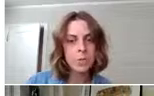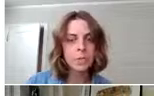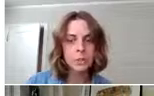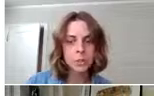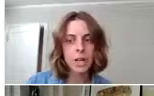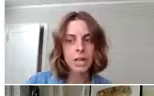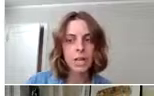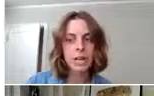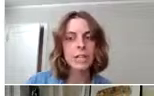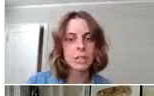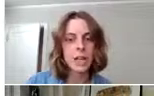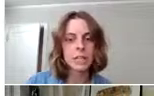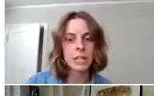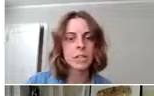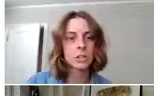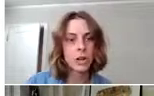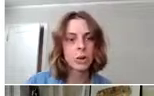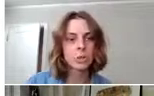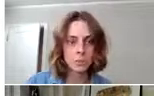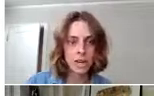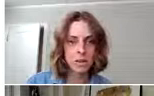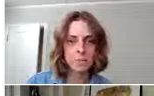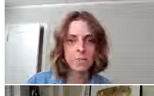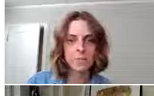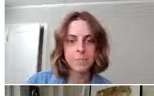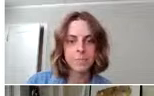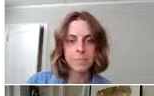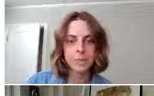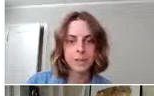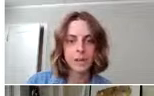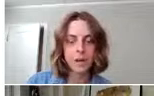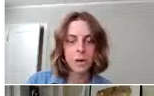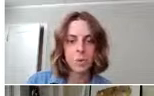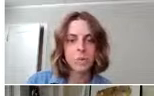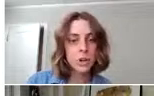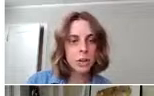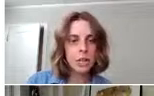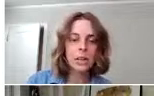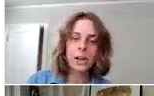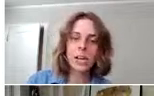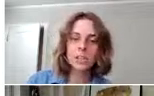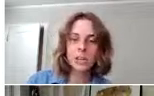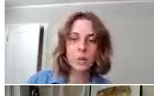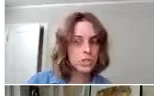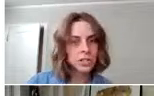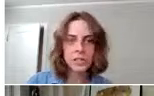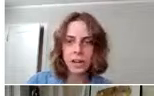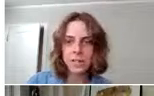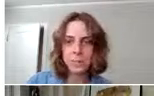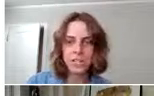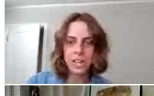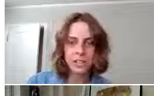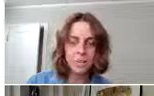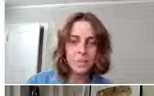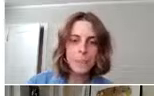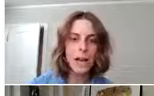at the bottom of your screen and then selecting show subtitle. We strongly encourage your questions throughout